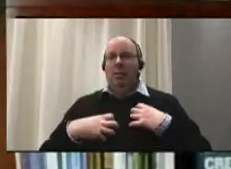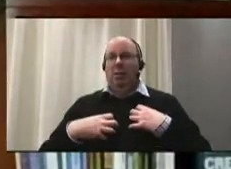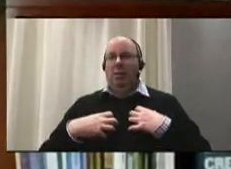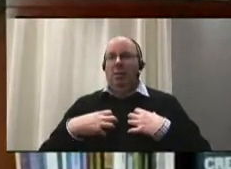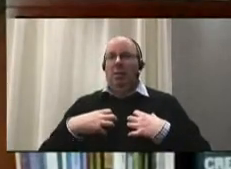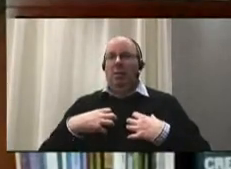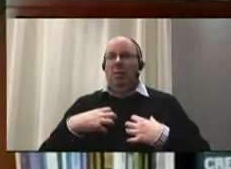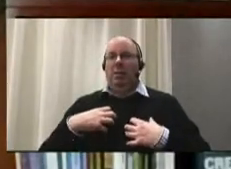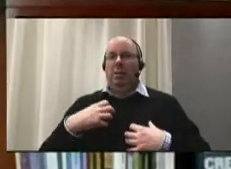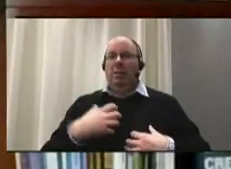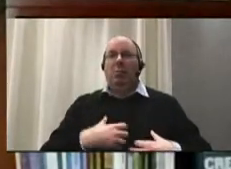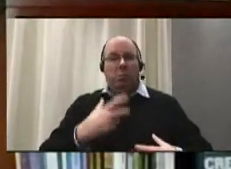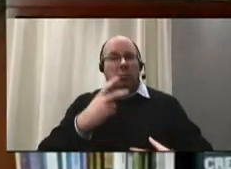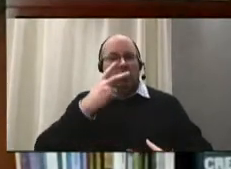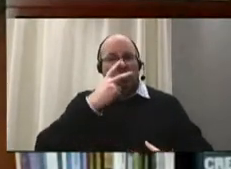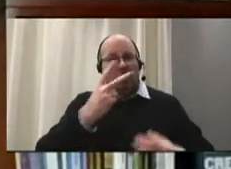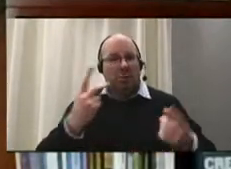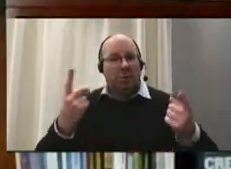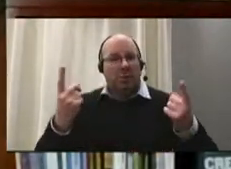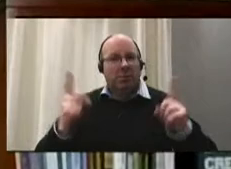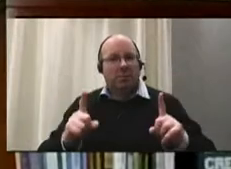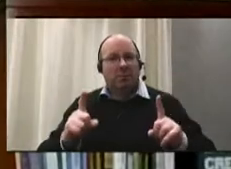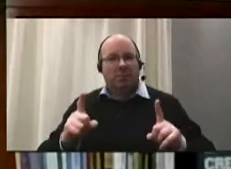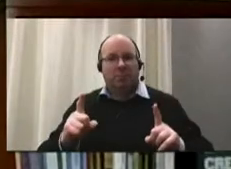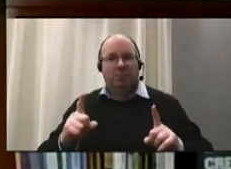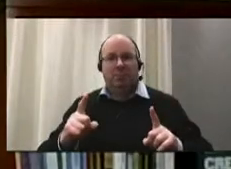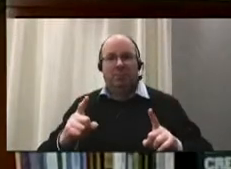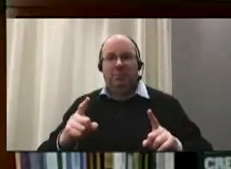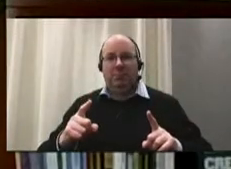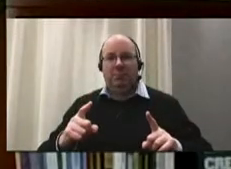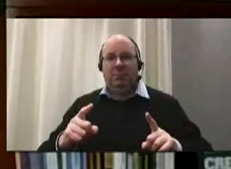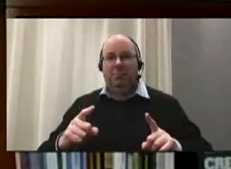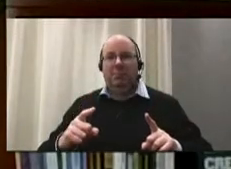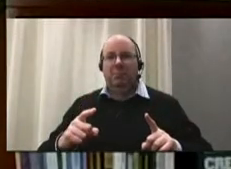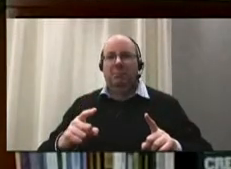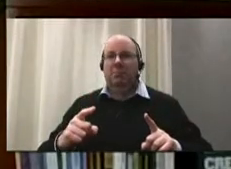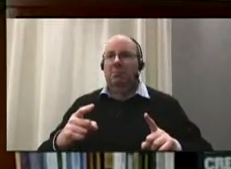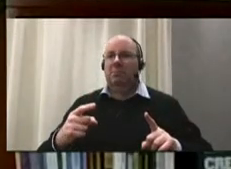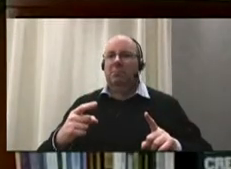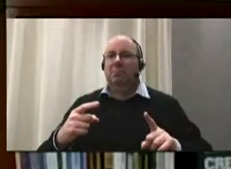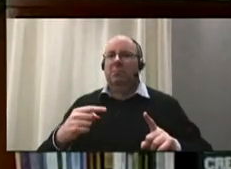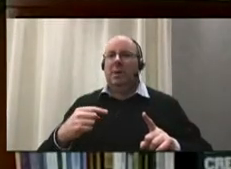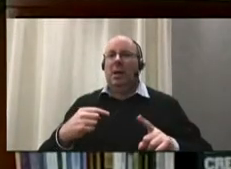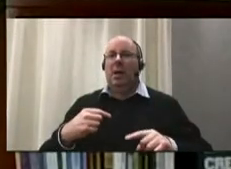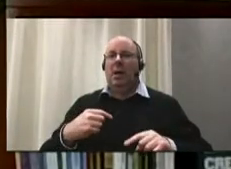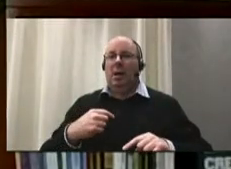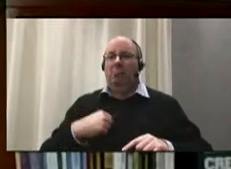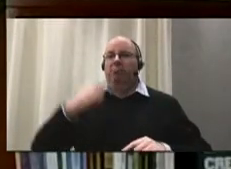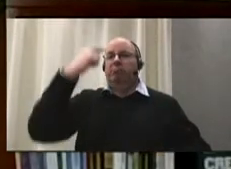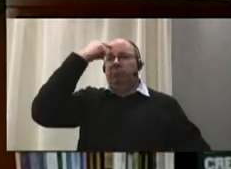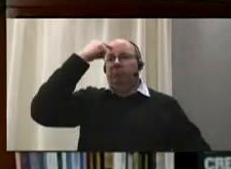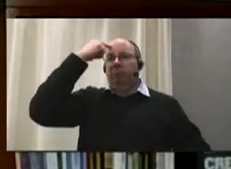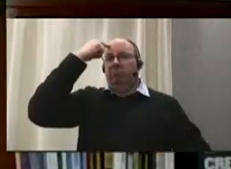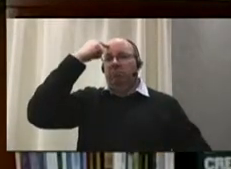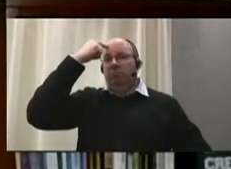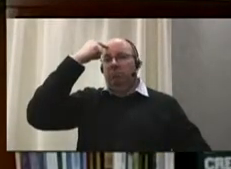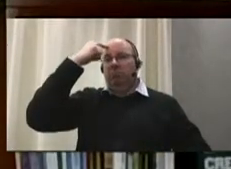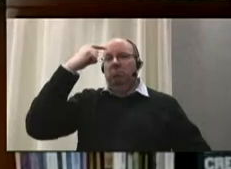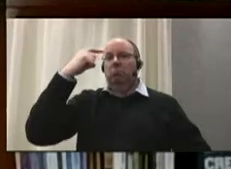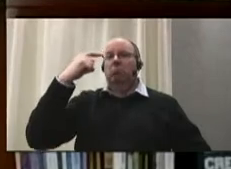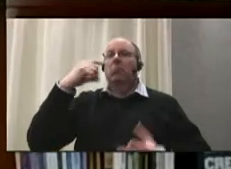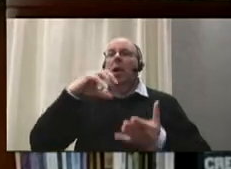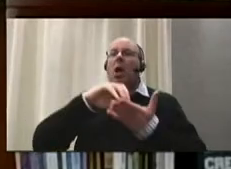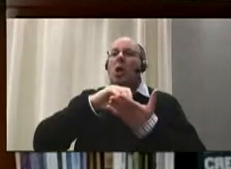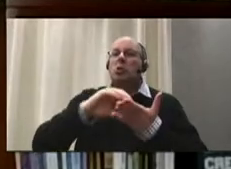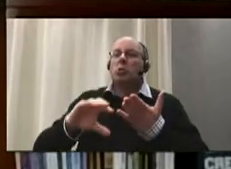the question immediately becomes, what is the responsibility of the students and the adults and the